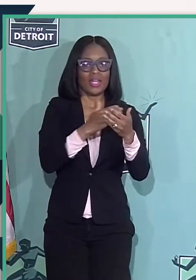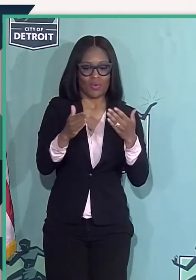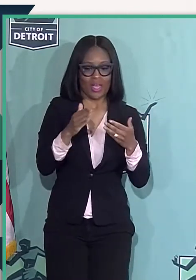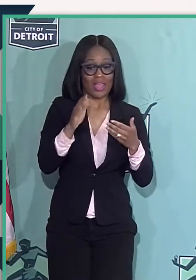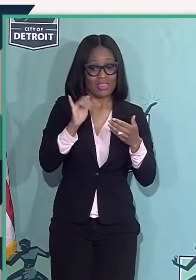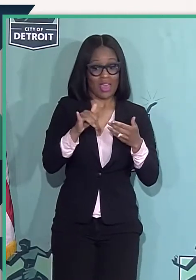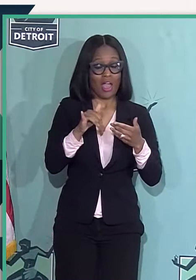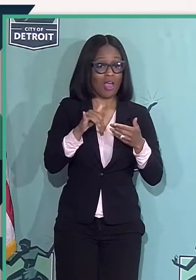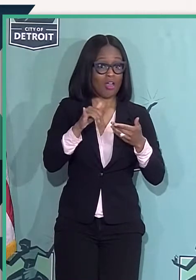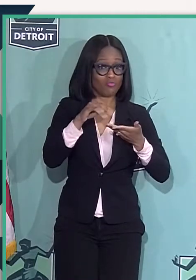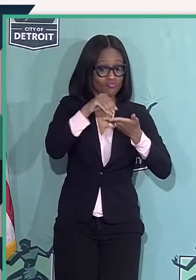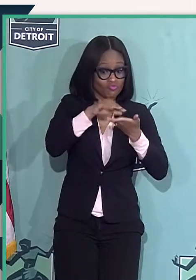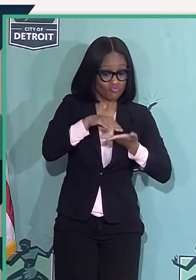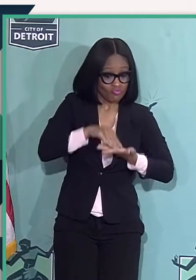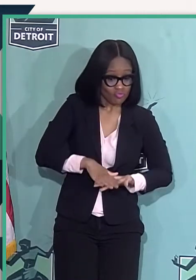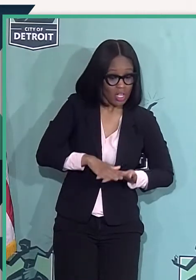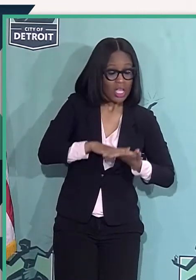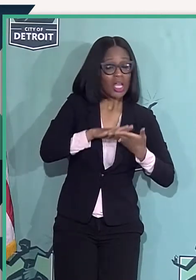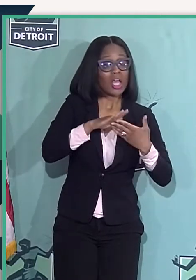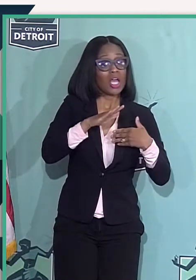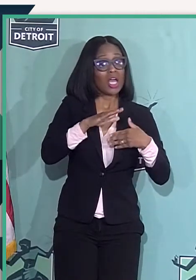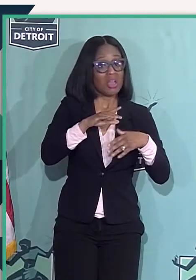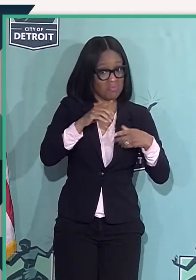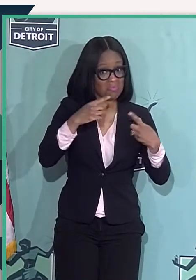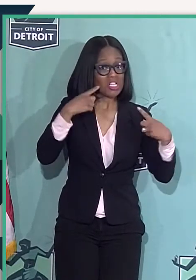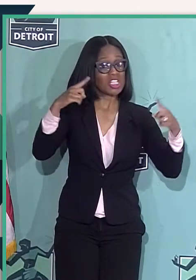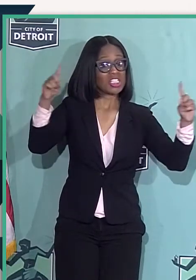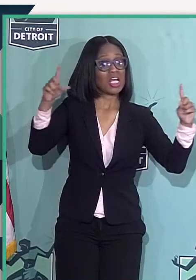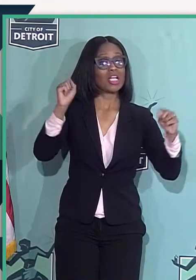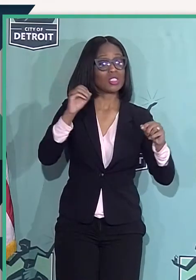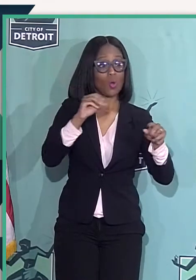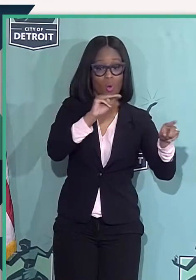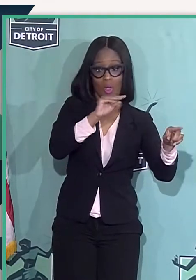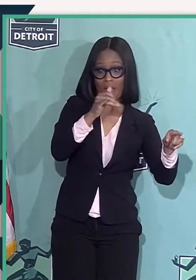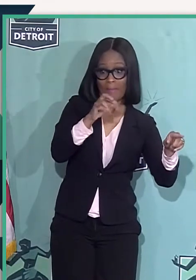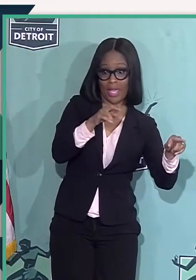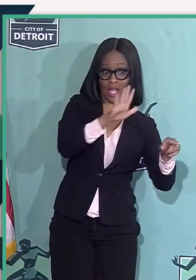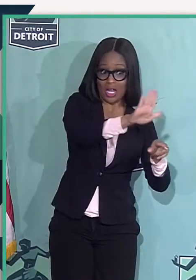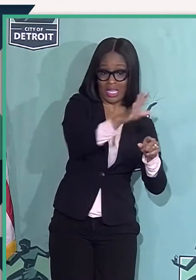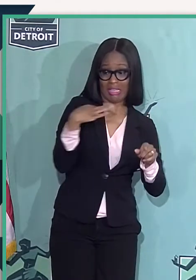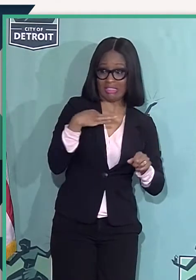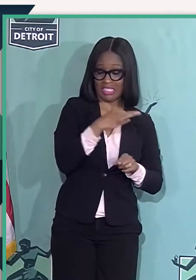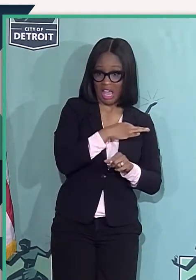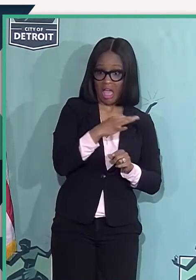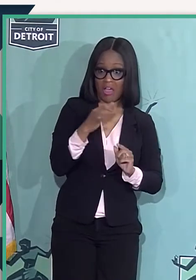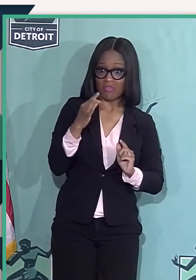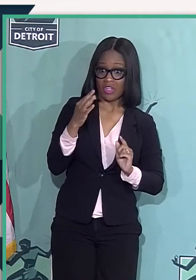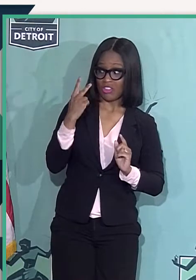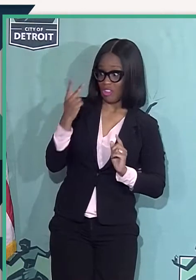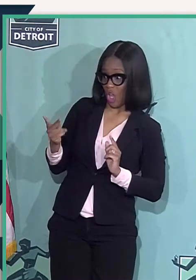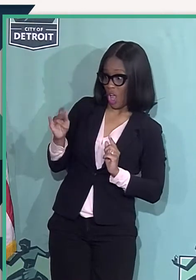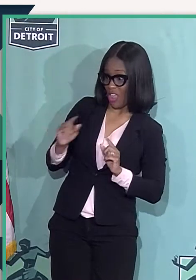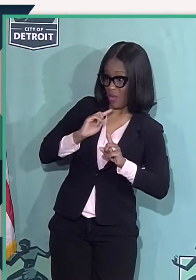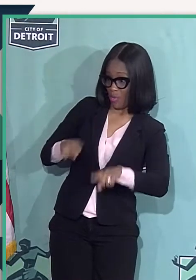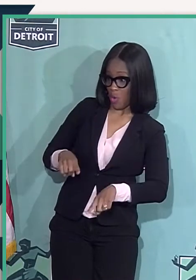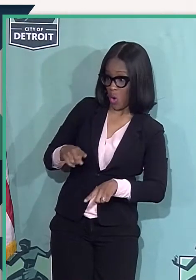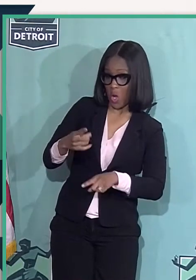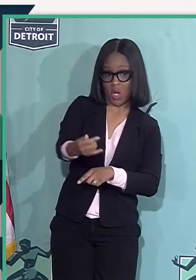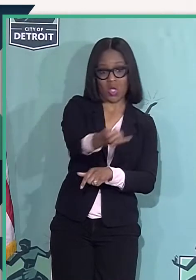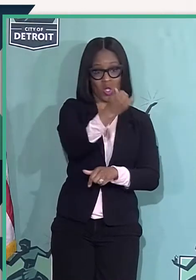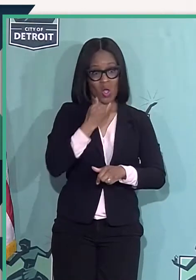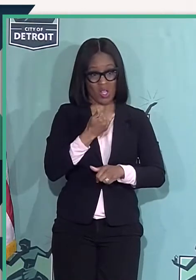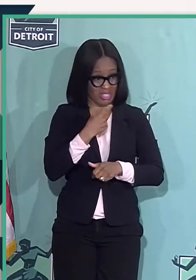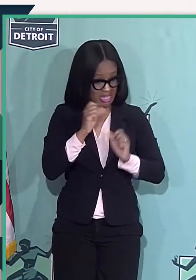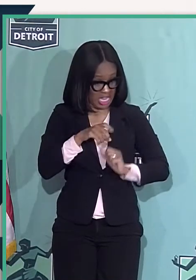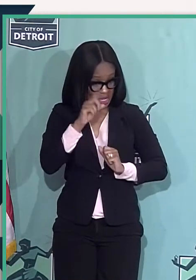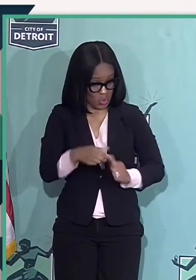was reported. The mayor's staff saw that reported and called us up and said, "Can you